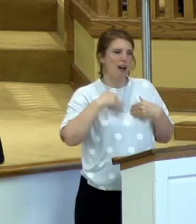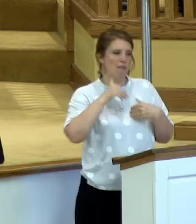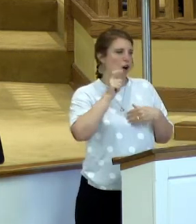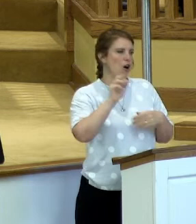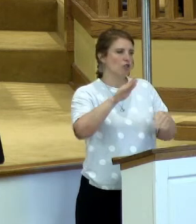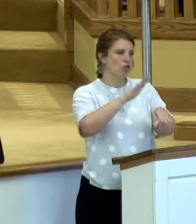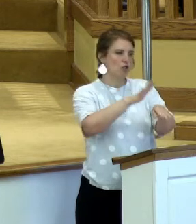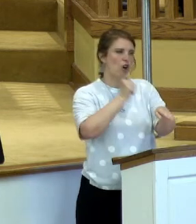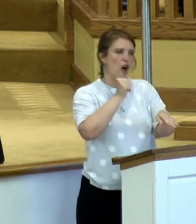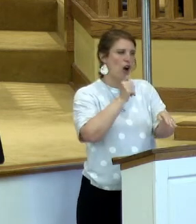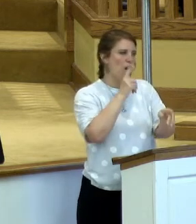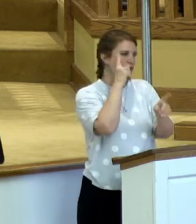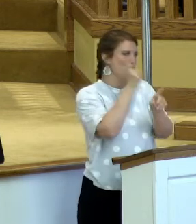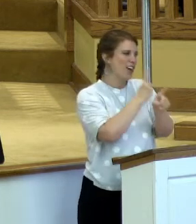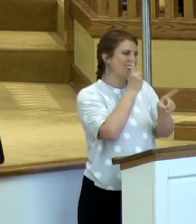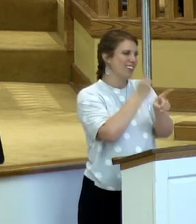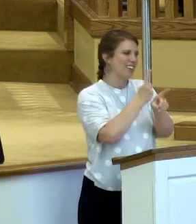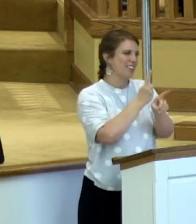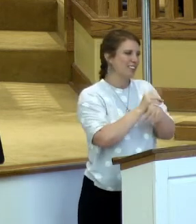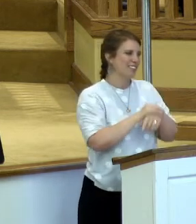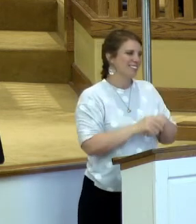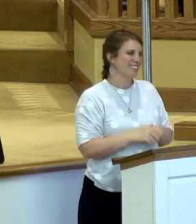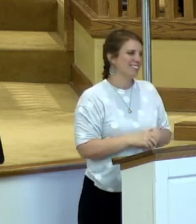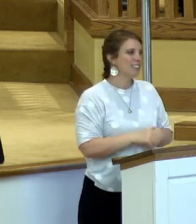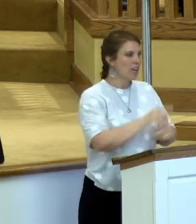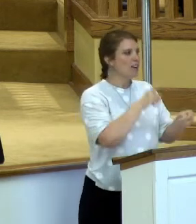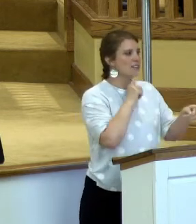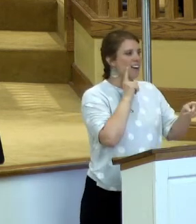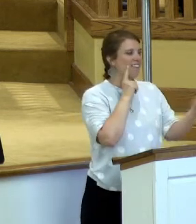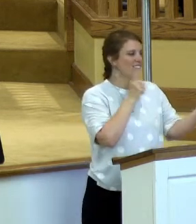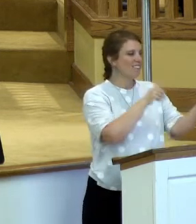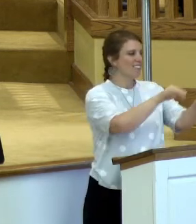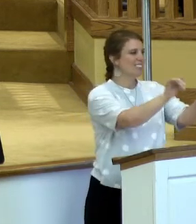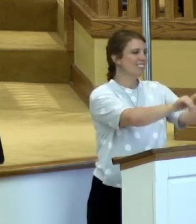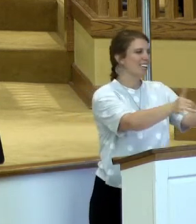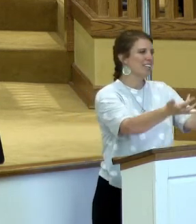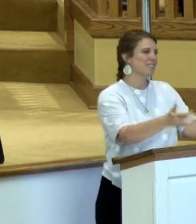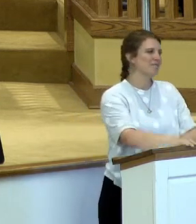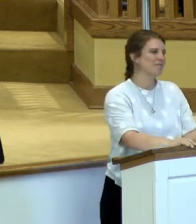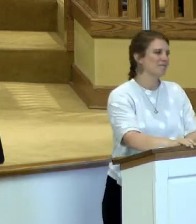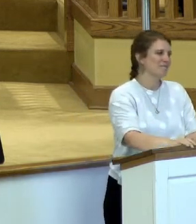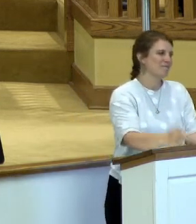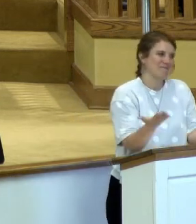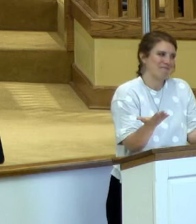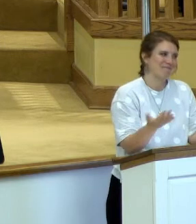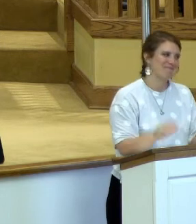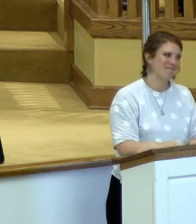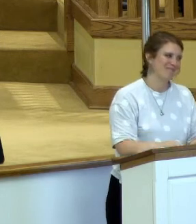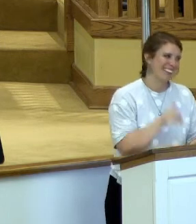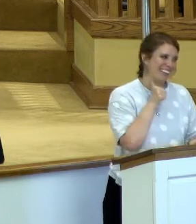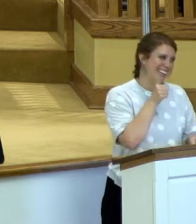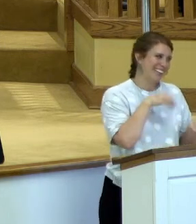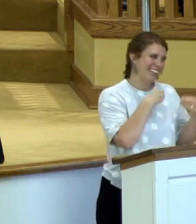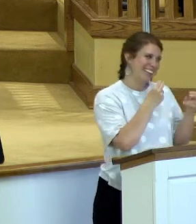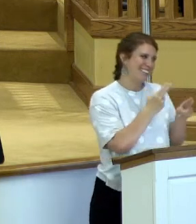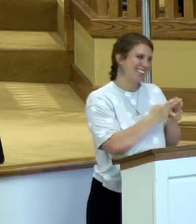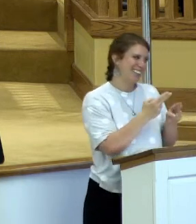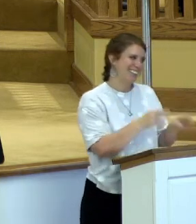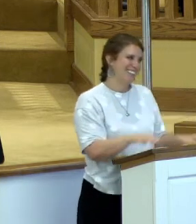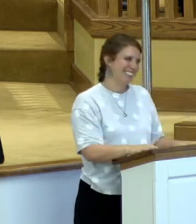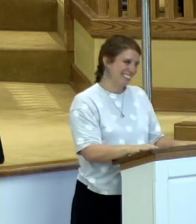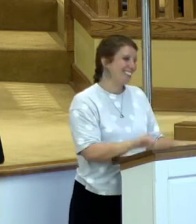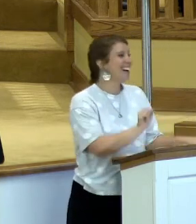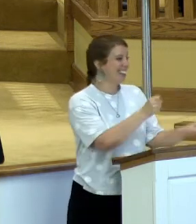and invitations regularly. I remember when I first came into an independent Baptist church, I thought that was something different. Every service, they would give